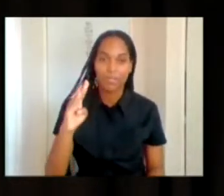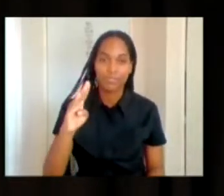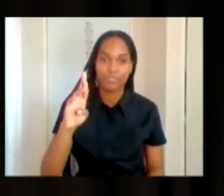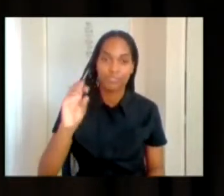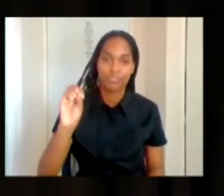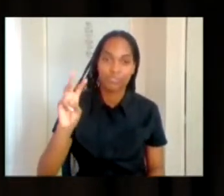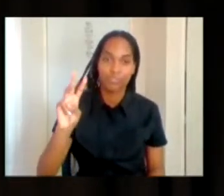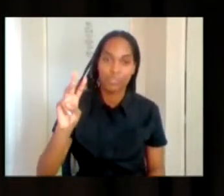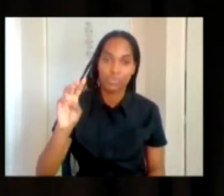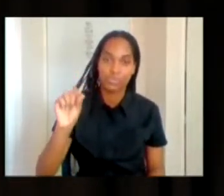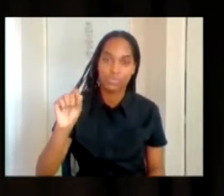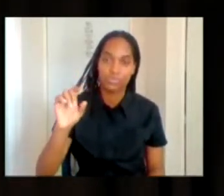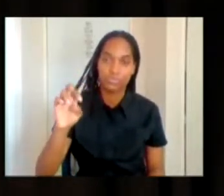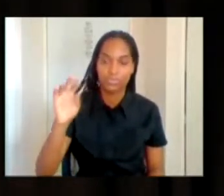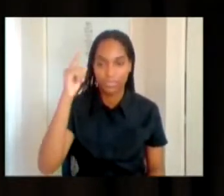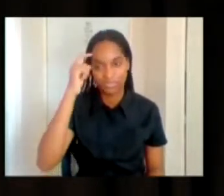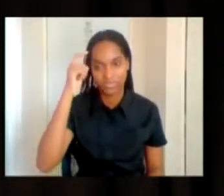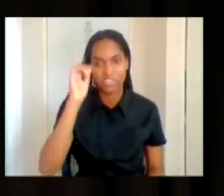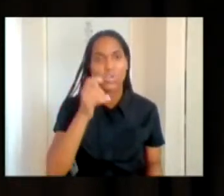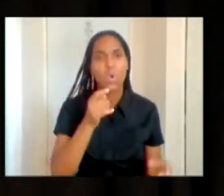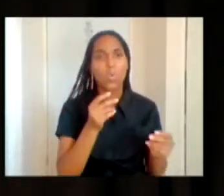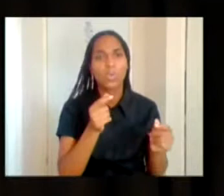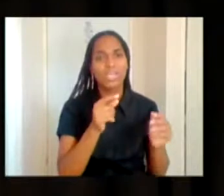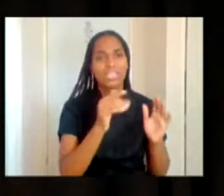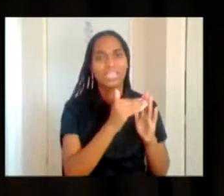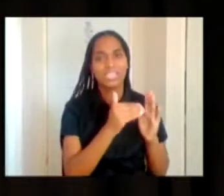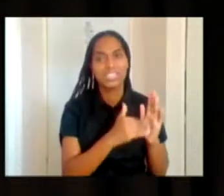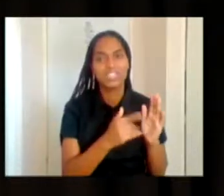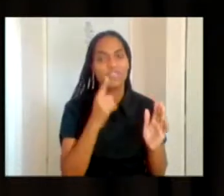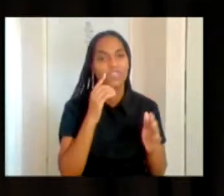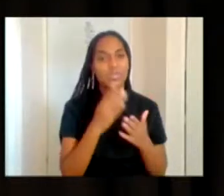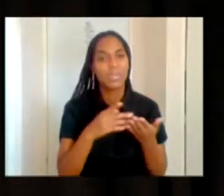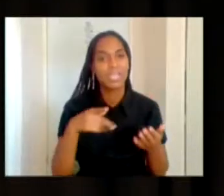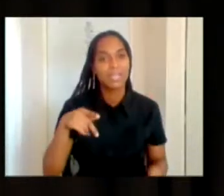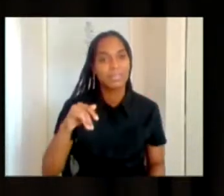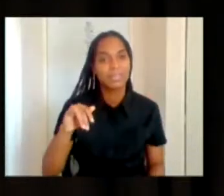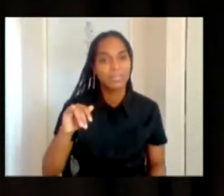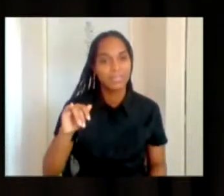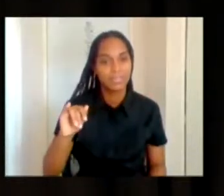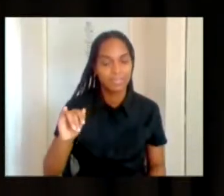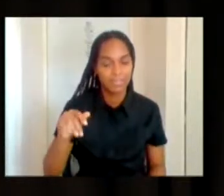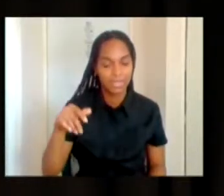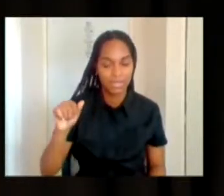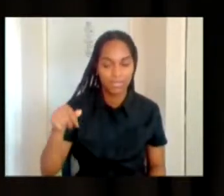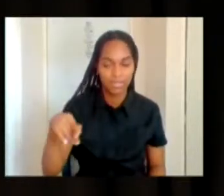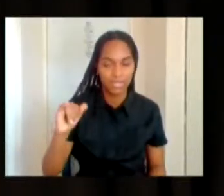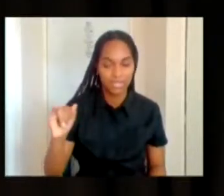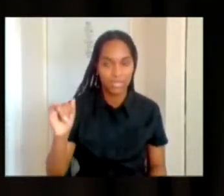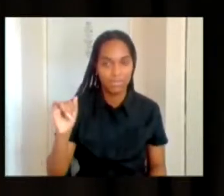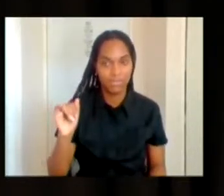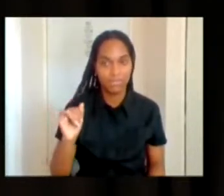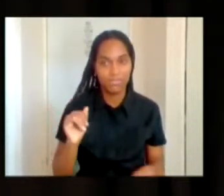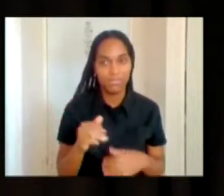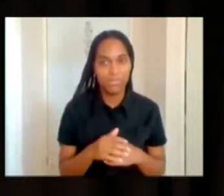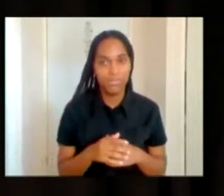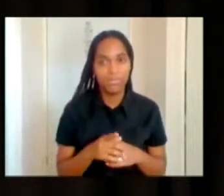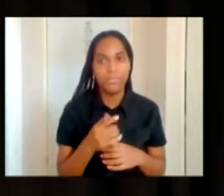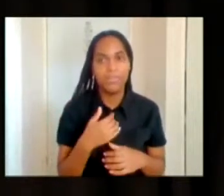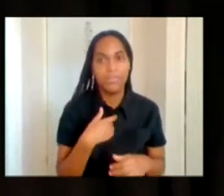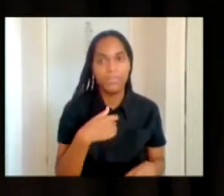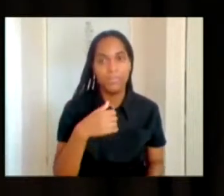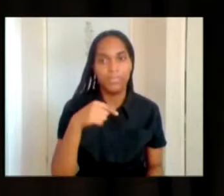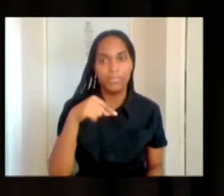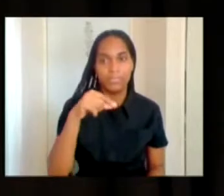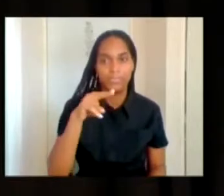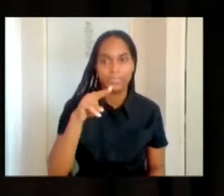So here's a quick list of some of the API features, and this is not exhaustive. So there's a query, we can get the